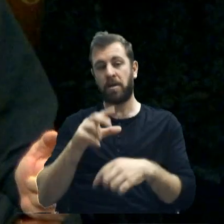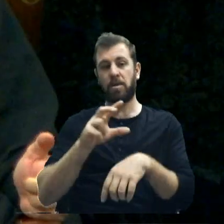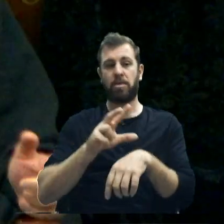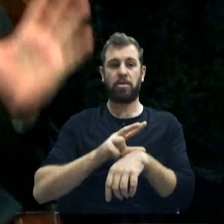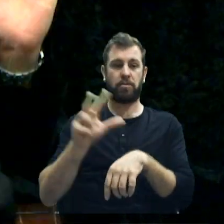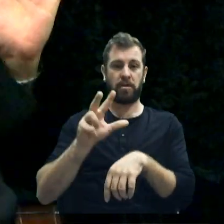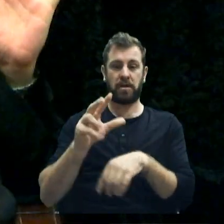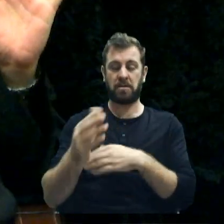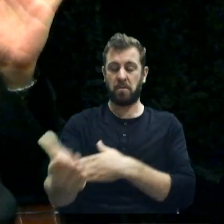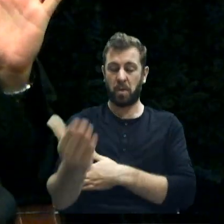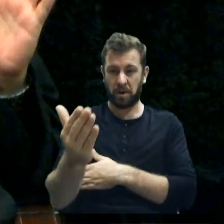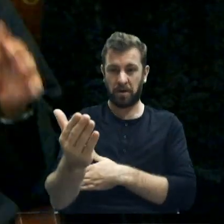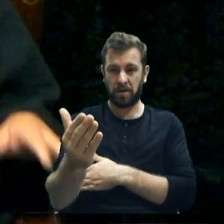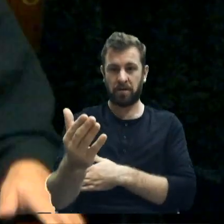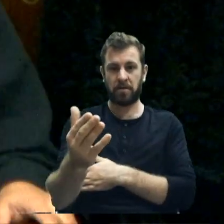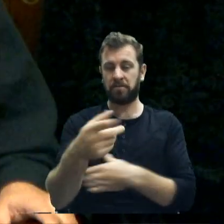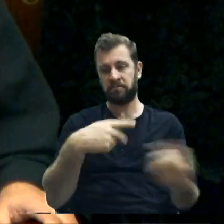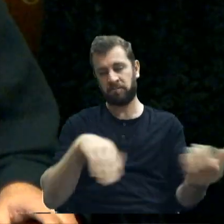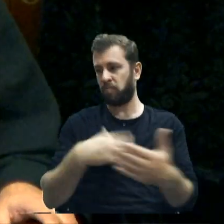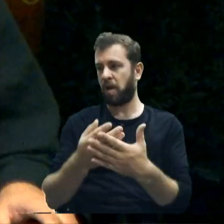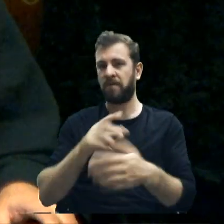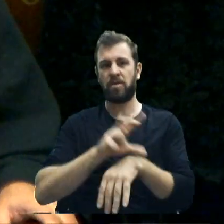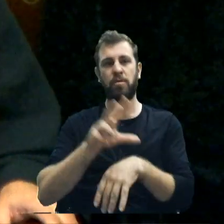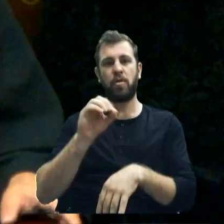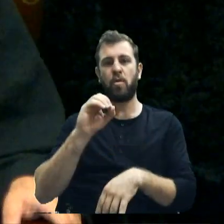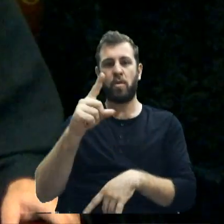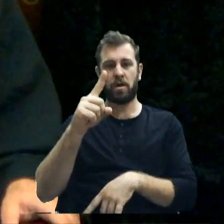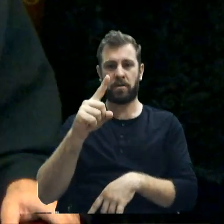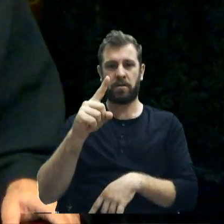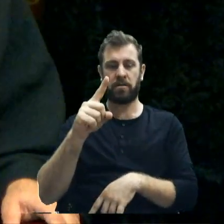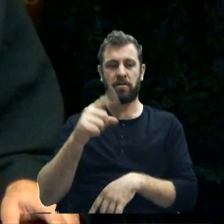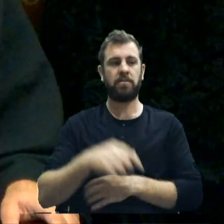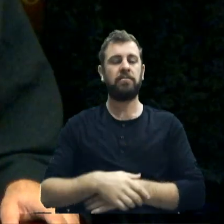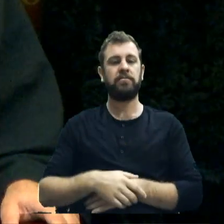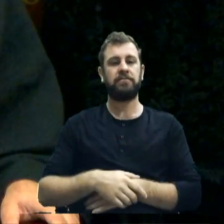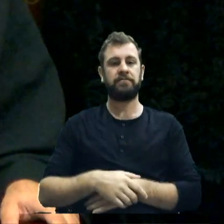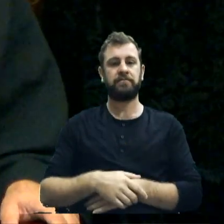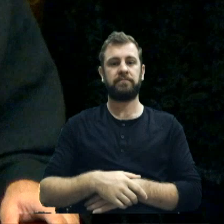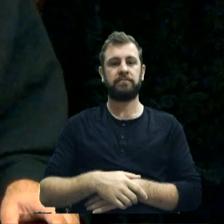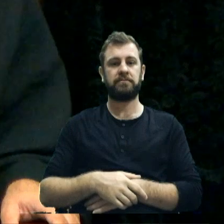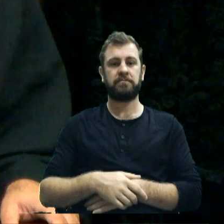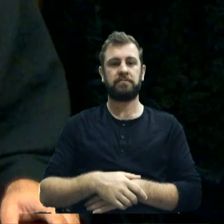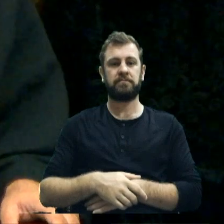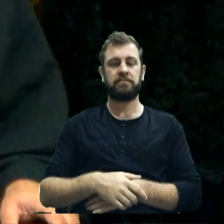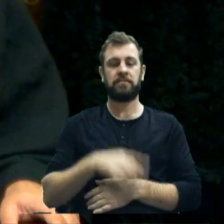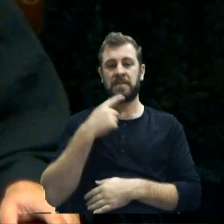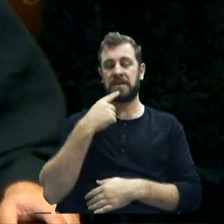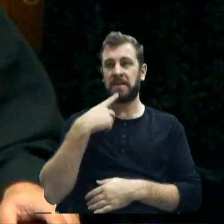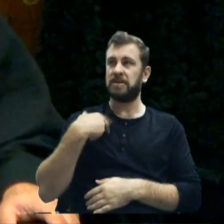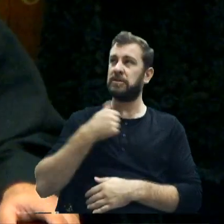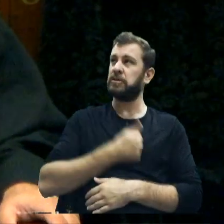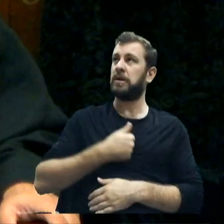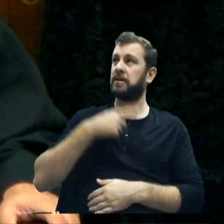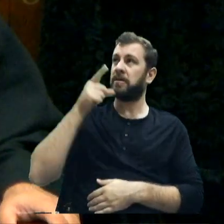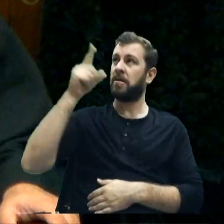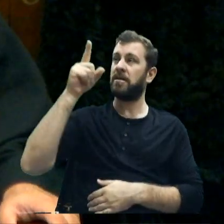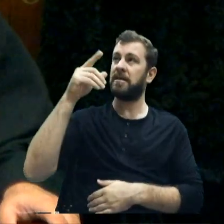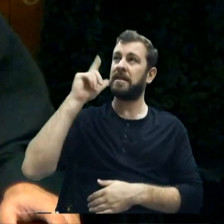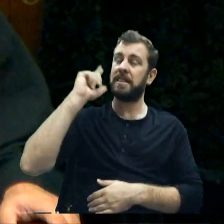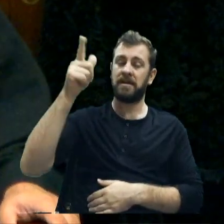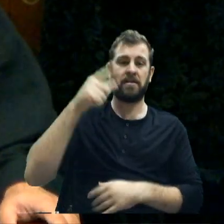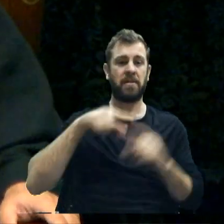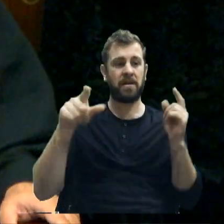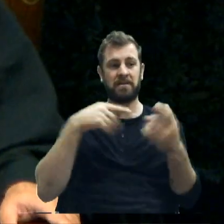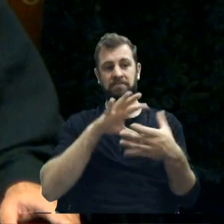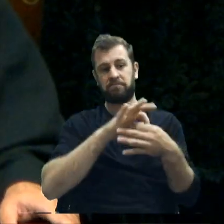door. And that's enough for me. I'll put up with the crime and the sin. I'll say, sorry to God later, but I don't want to break this